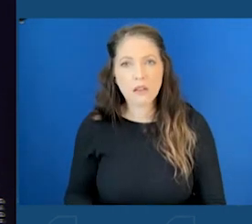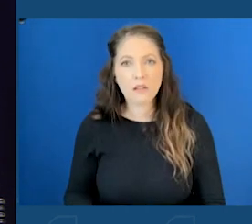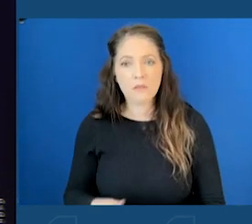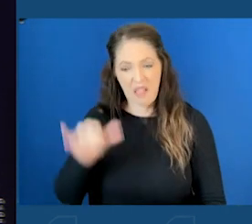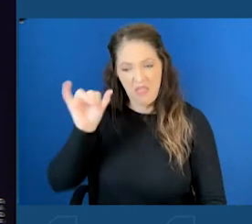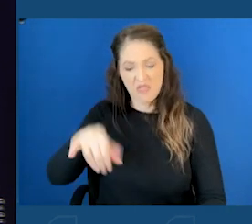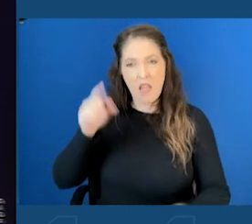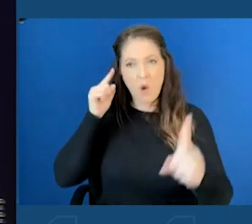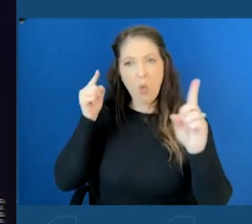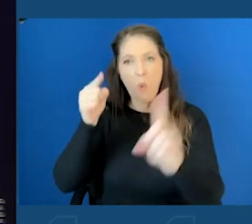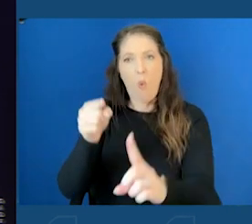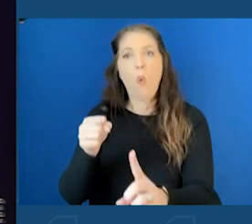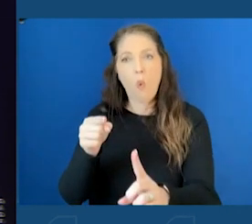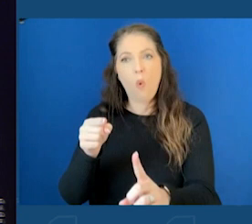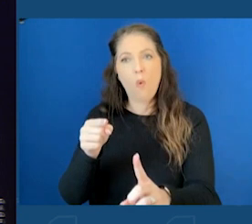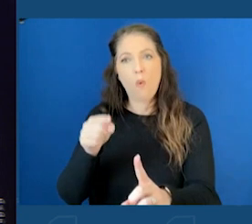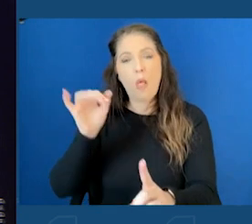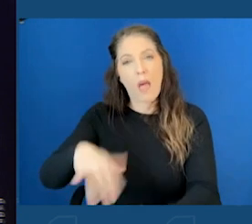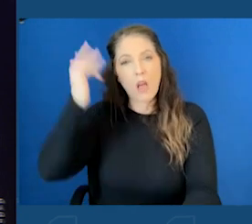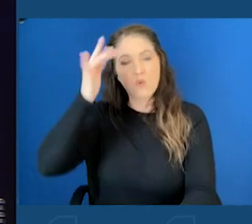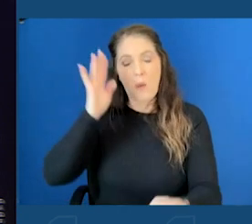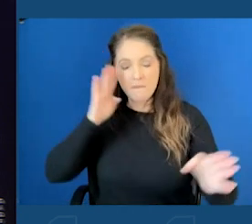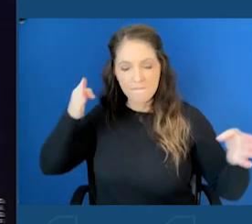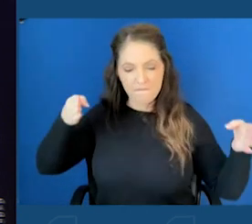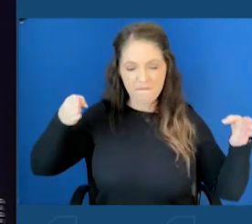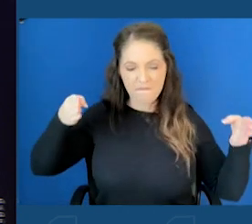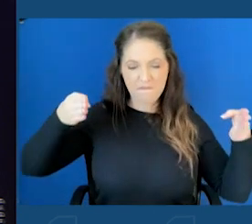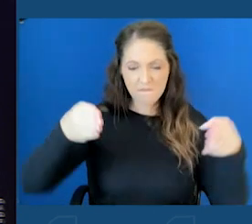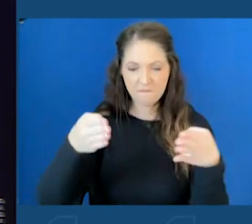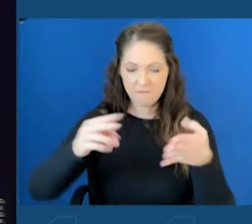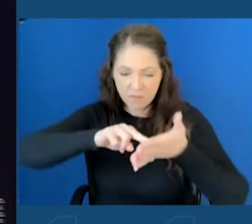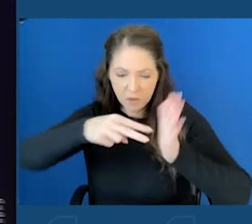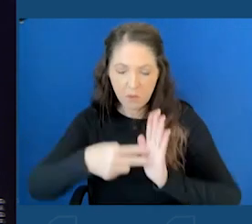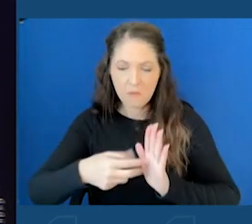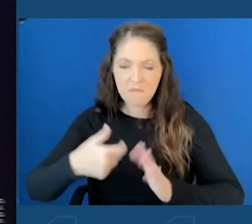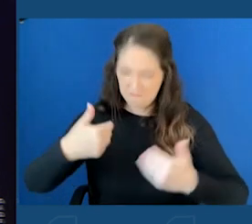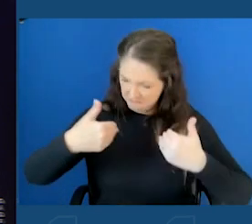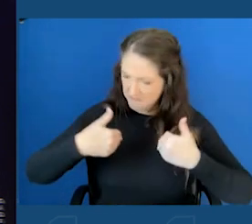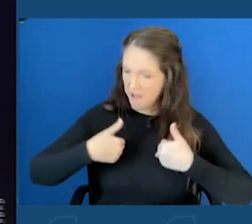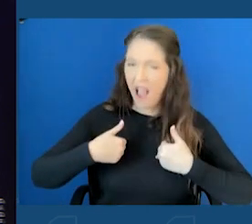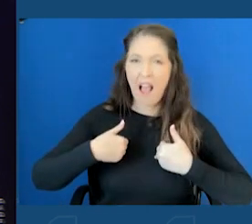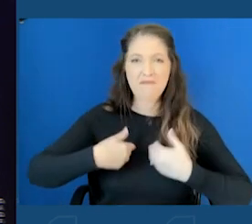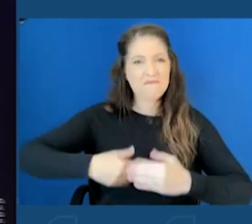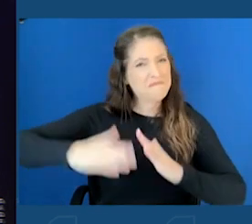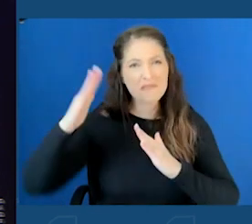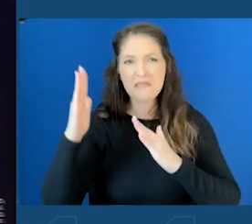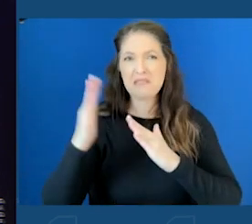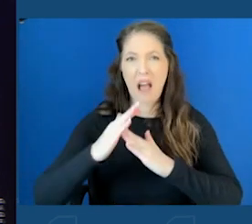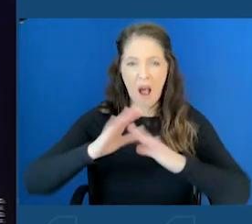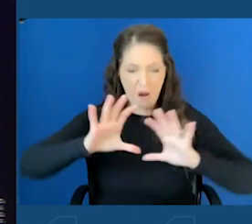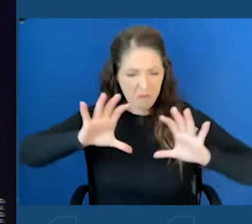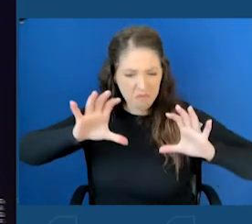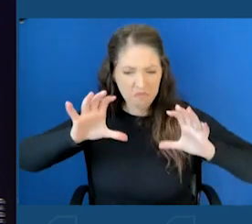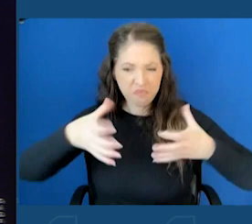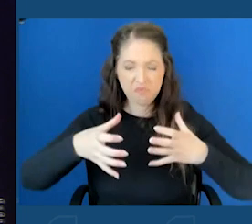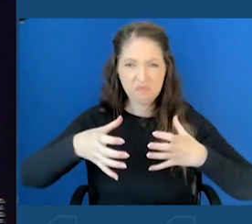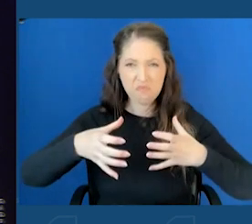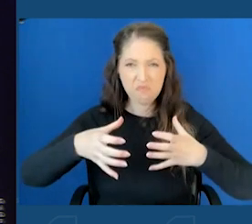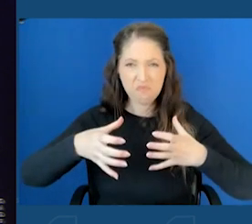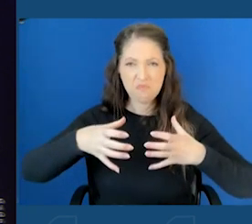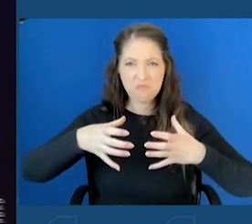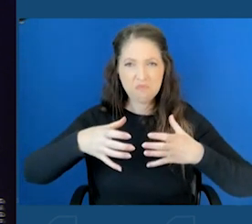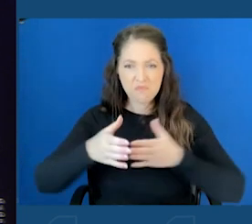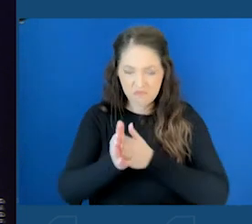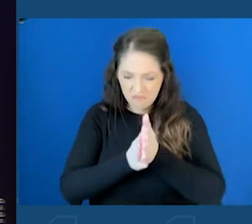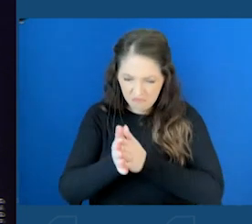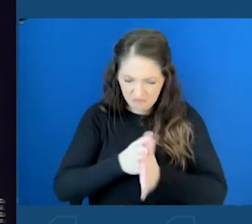have a laser-focused purpose and saying, I have the most elite unit of dedicated individuals who know their jobs,